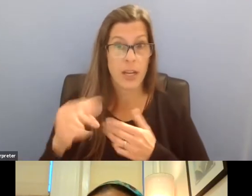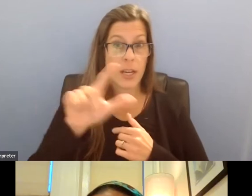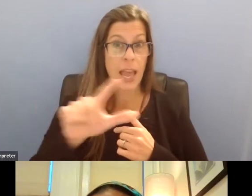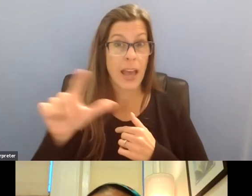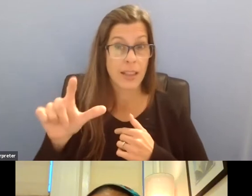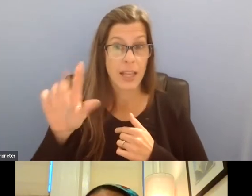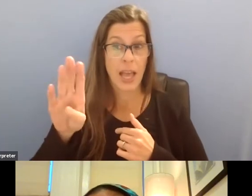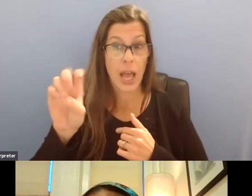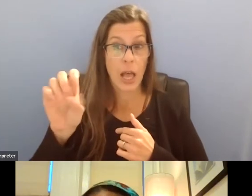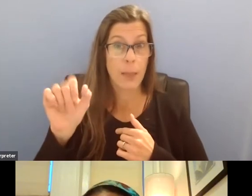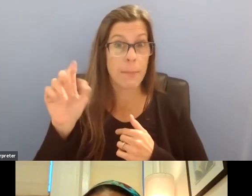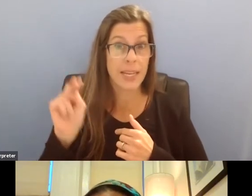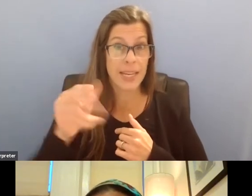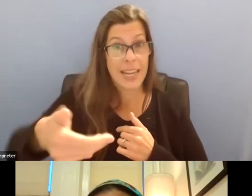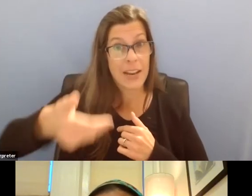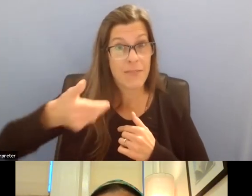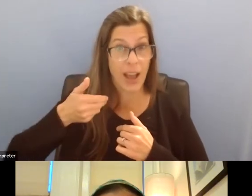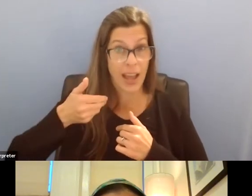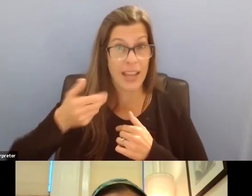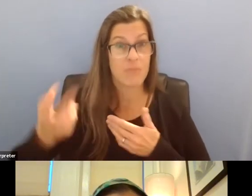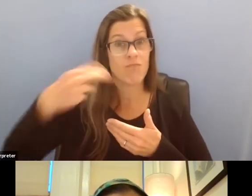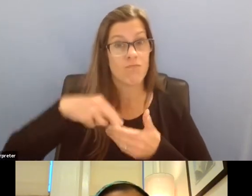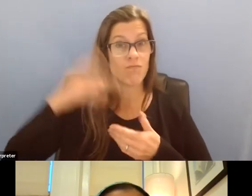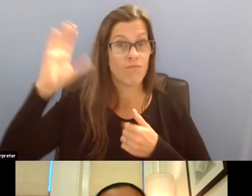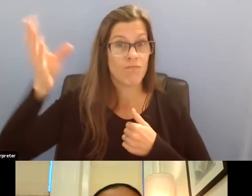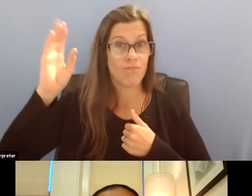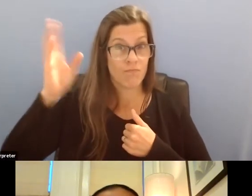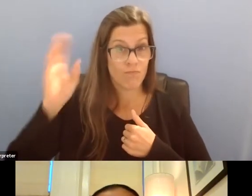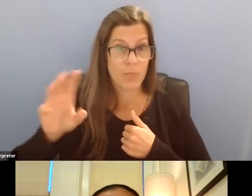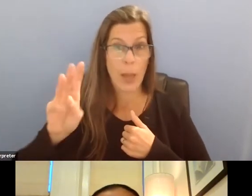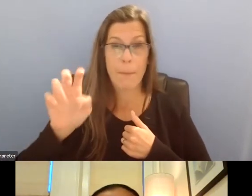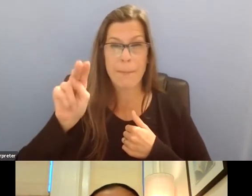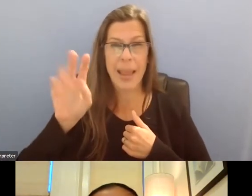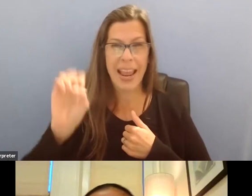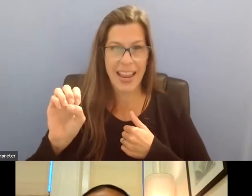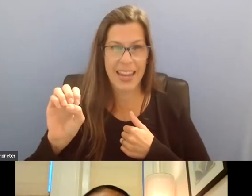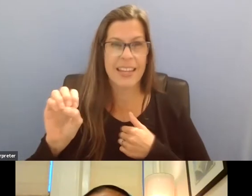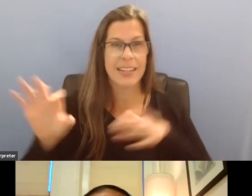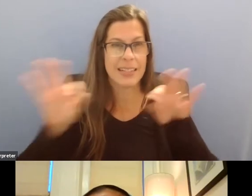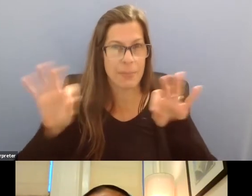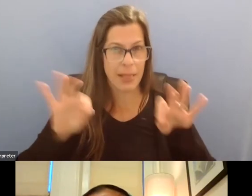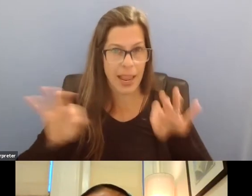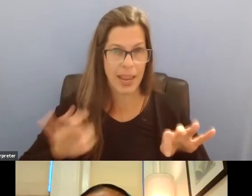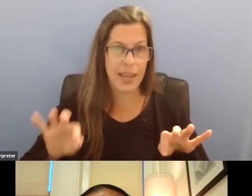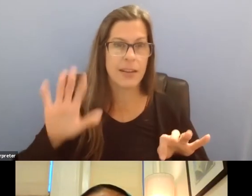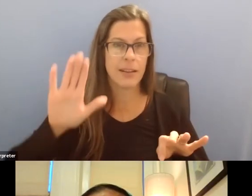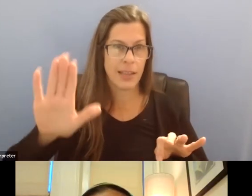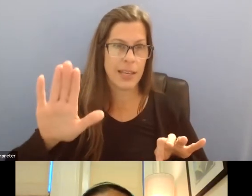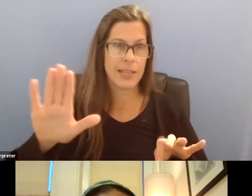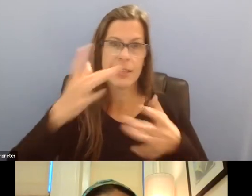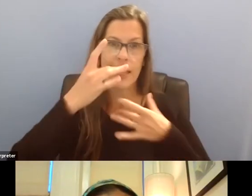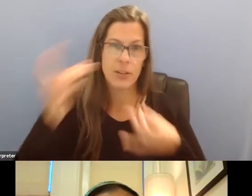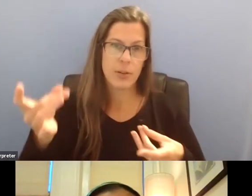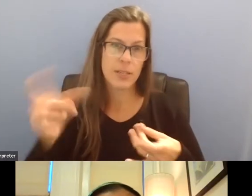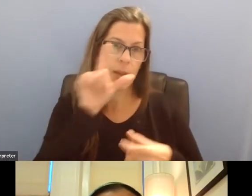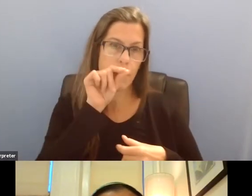ear workshops at their annual spring birding event in Freeport, Maine, and has conducted numerous birding programs for adults and children